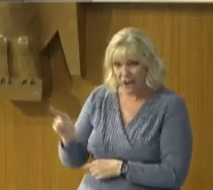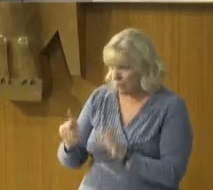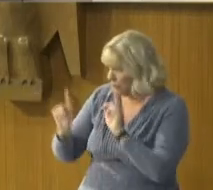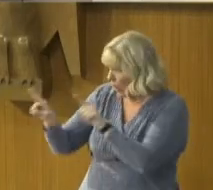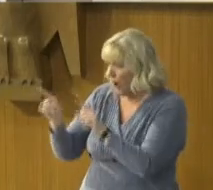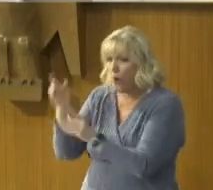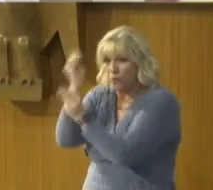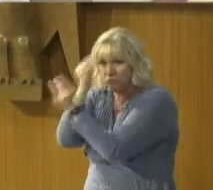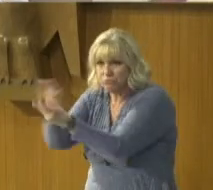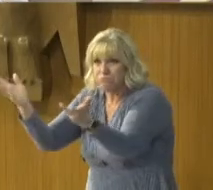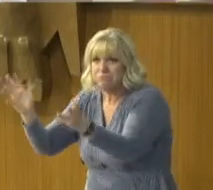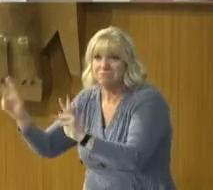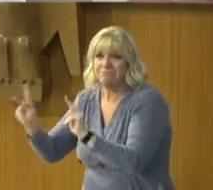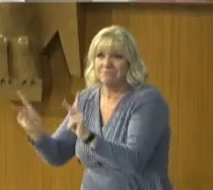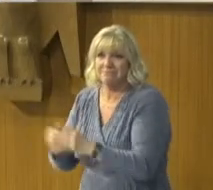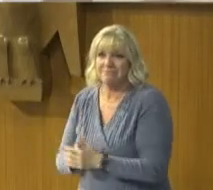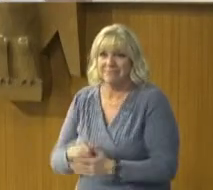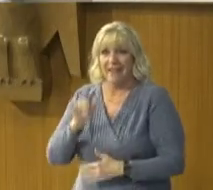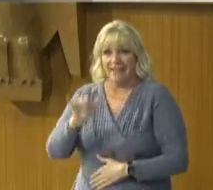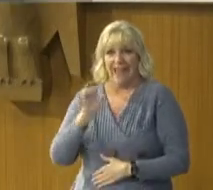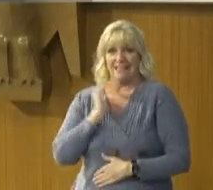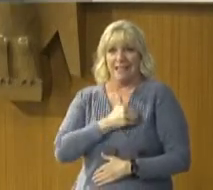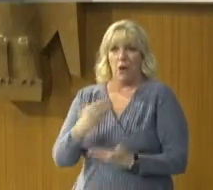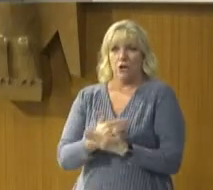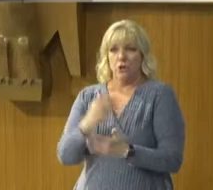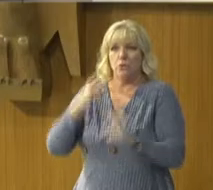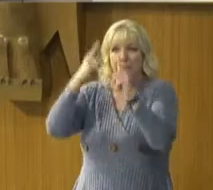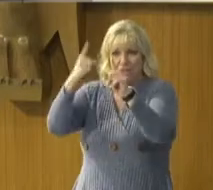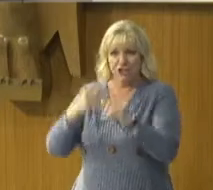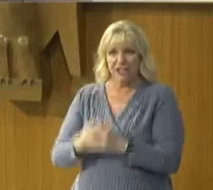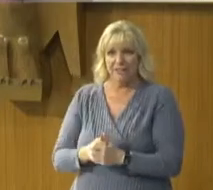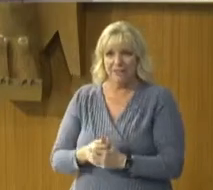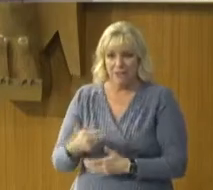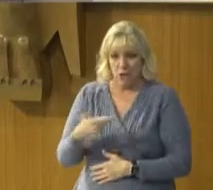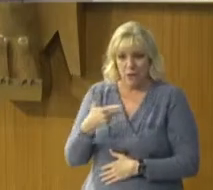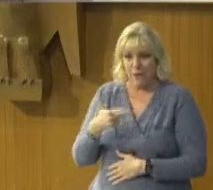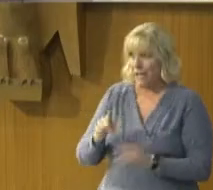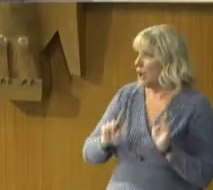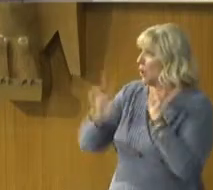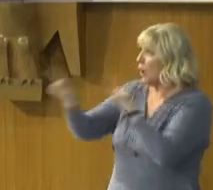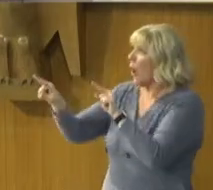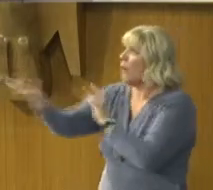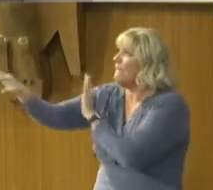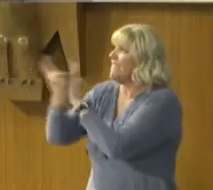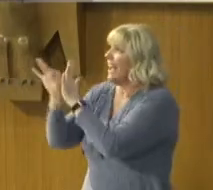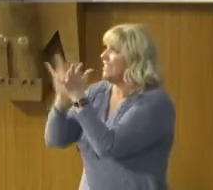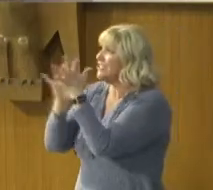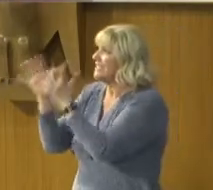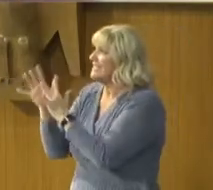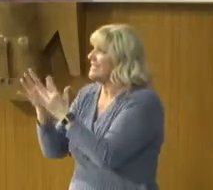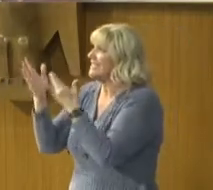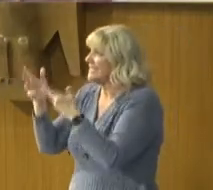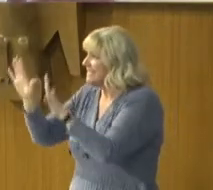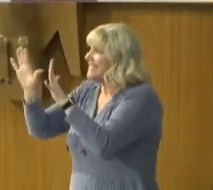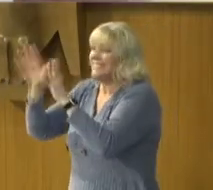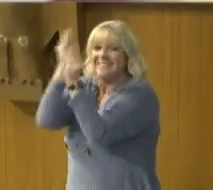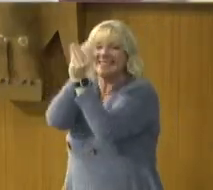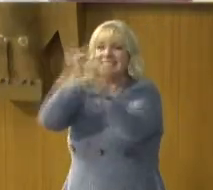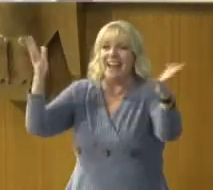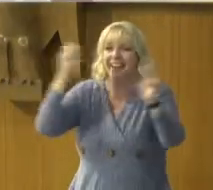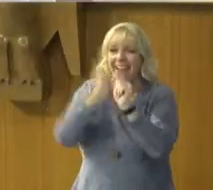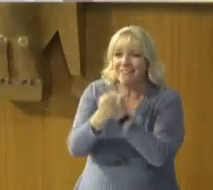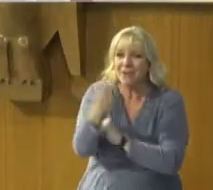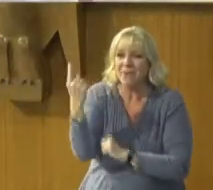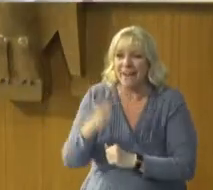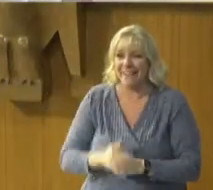that's the new mission. Go and find him, and then tell everyone. See, Mark doesn't give us